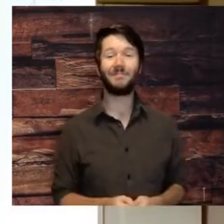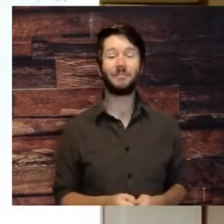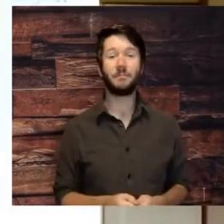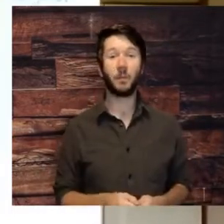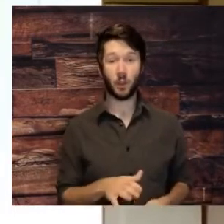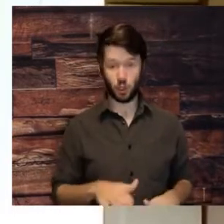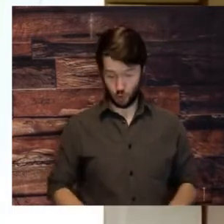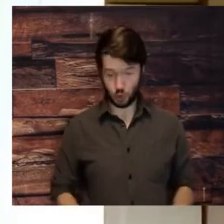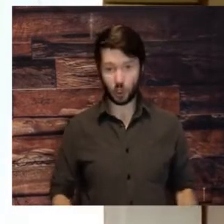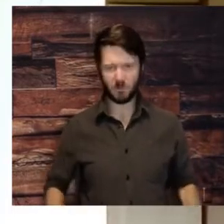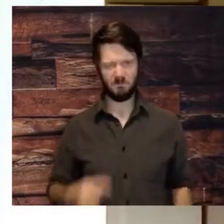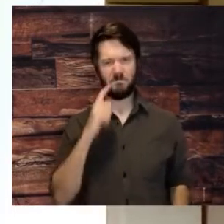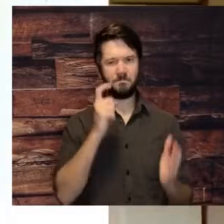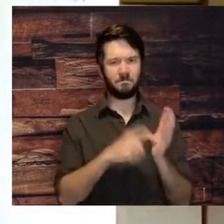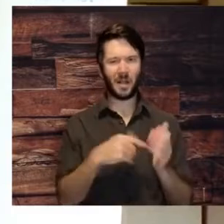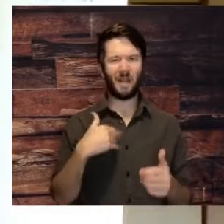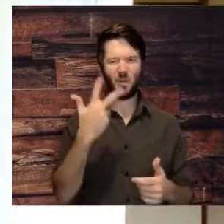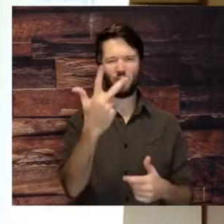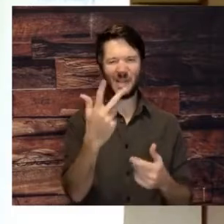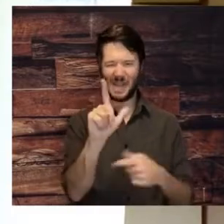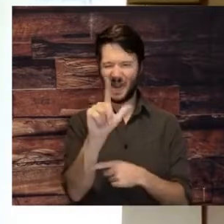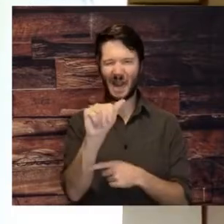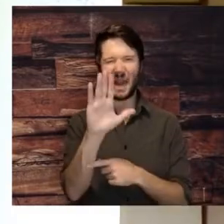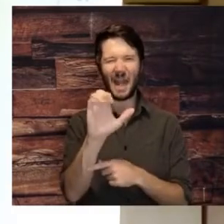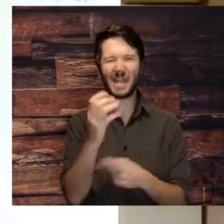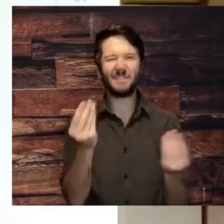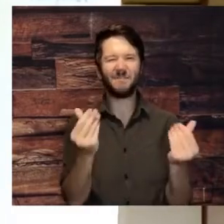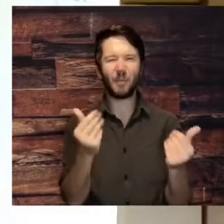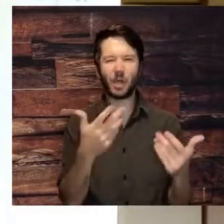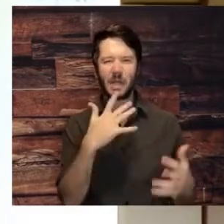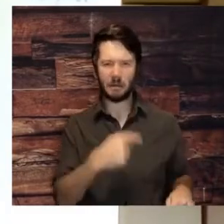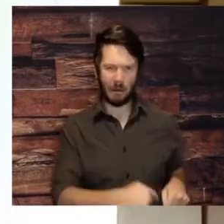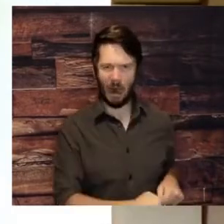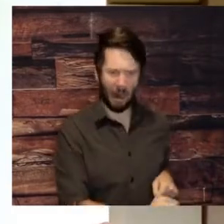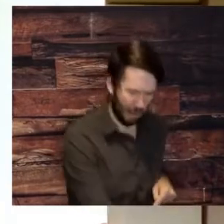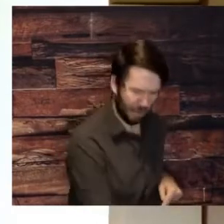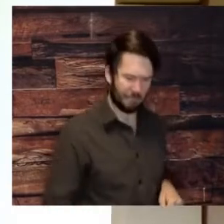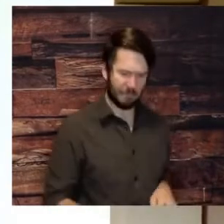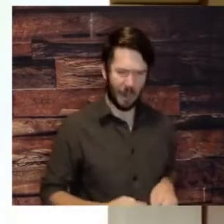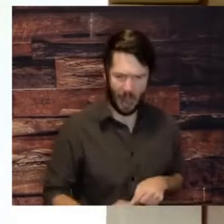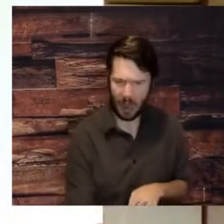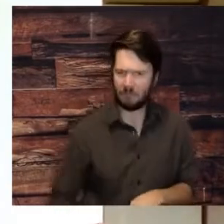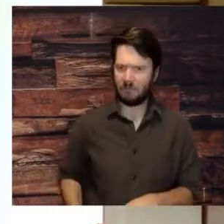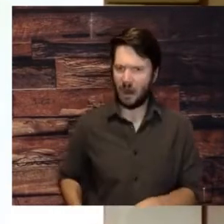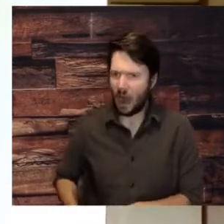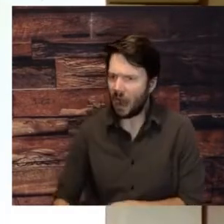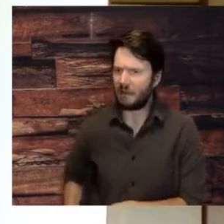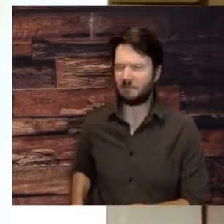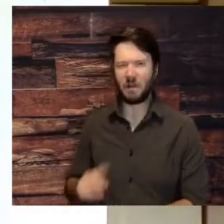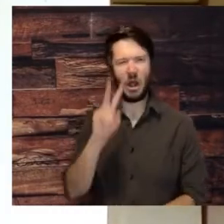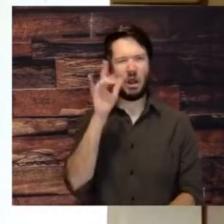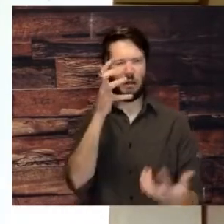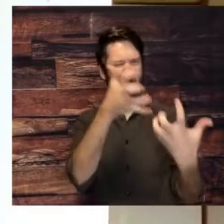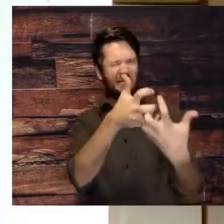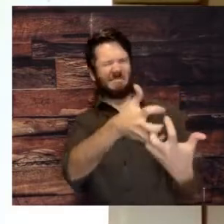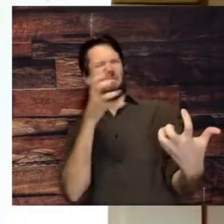as well. Over her skirt, there are 3 pieces of lace fabric that's roughly cut, and they sort of